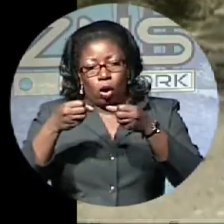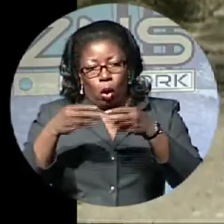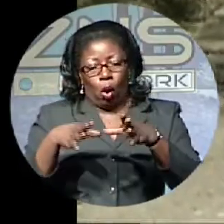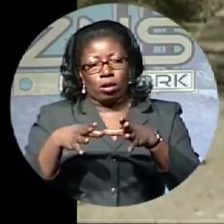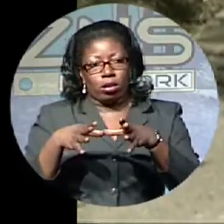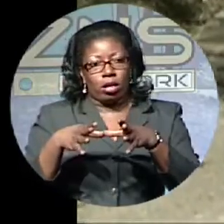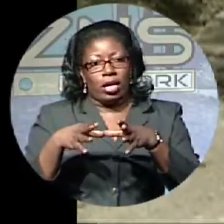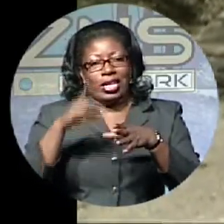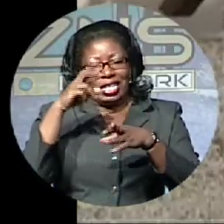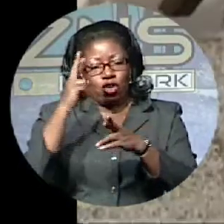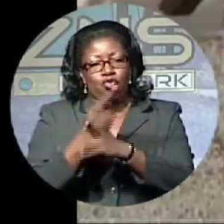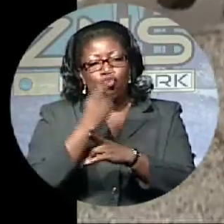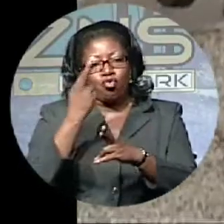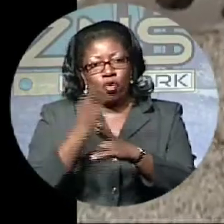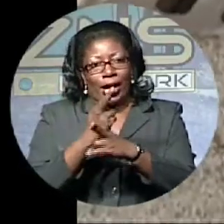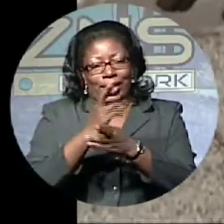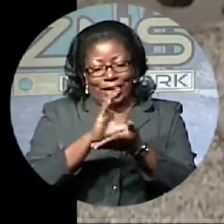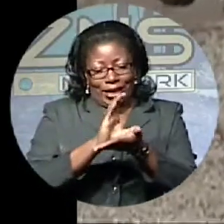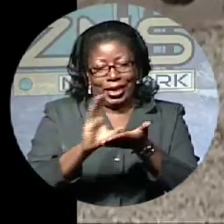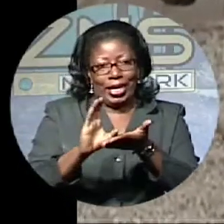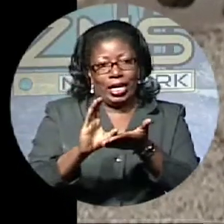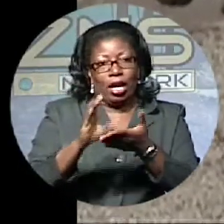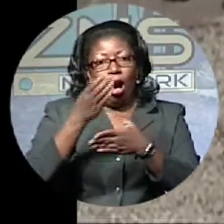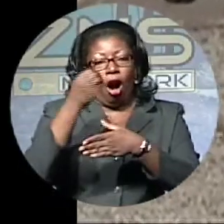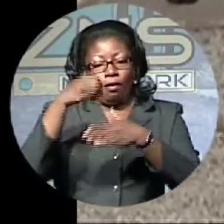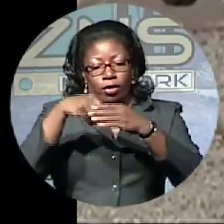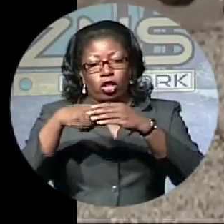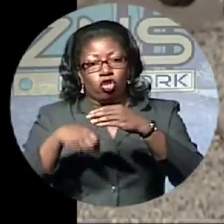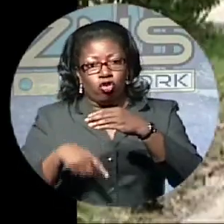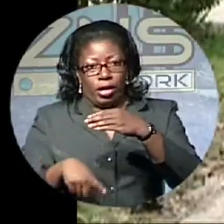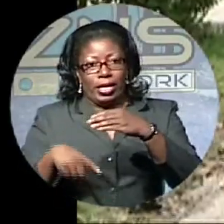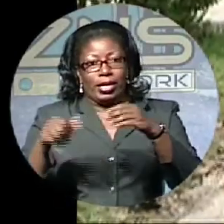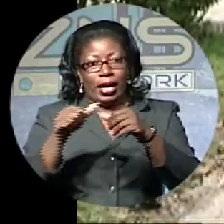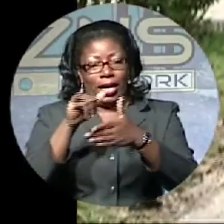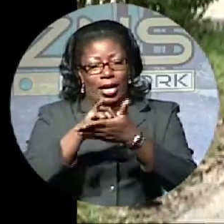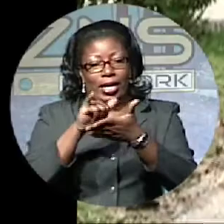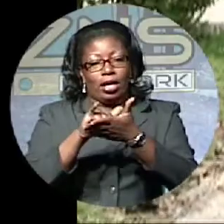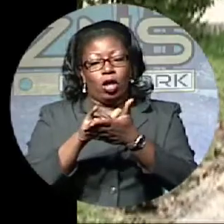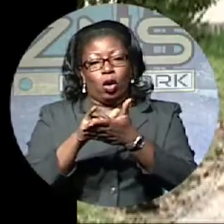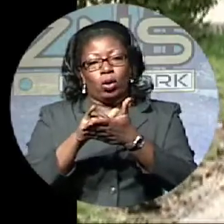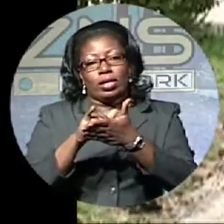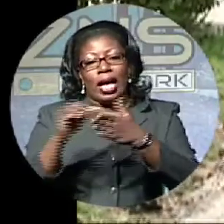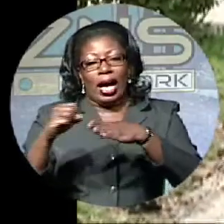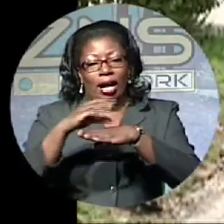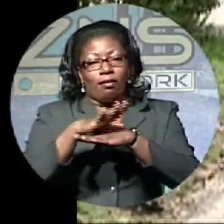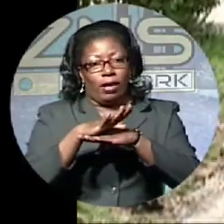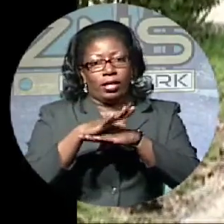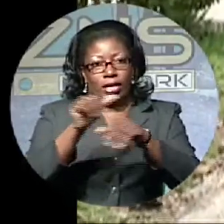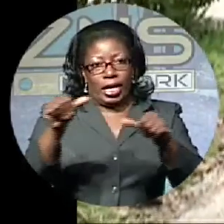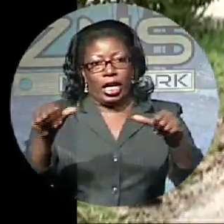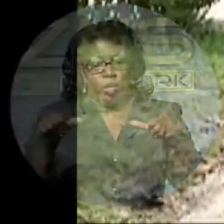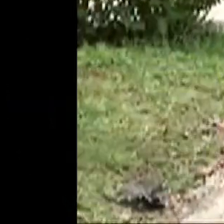be regular maintenance of drainage systems in the affected areas. Charisma Robinson, ZNS Network News.